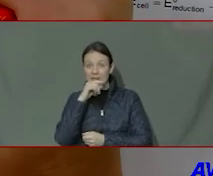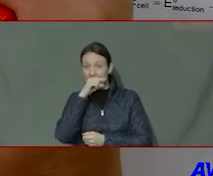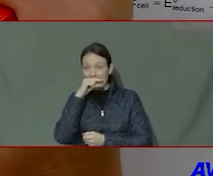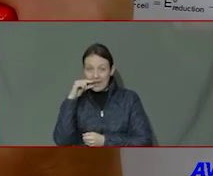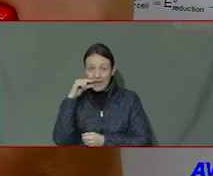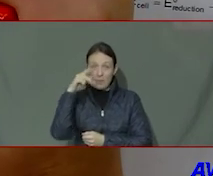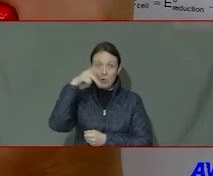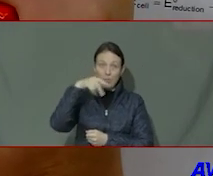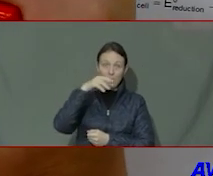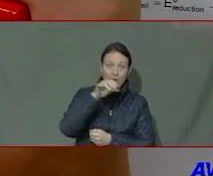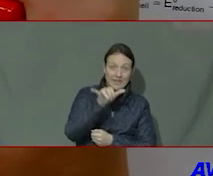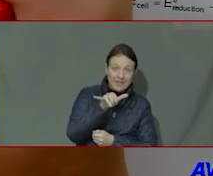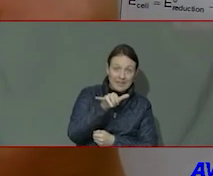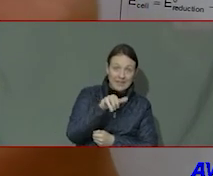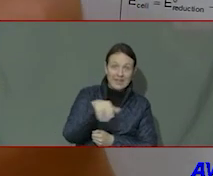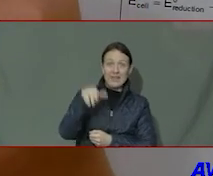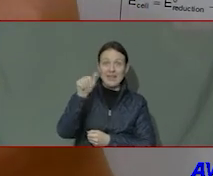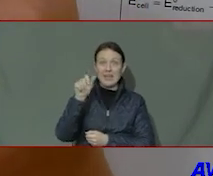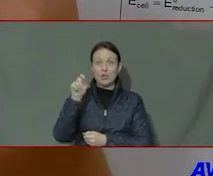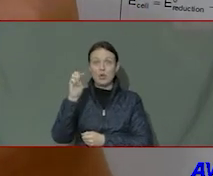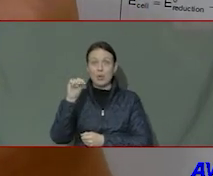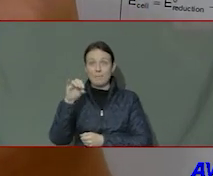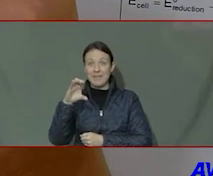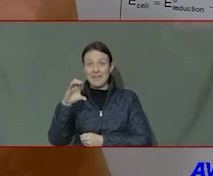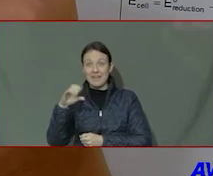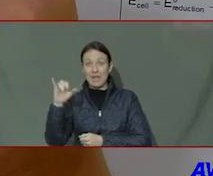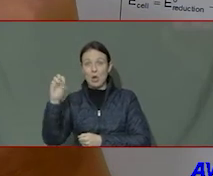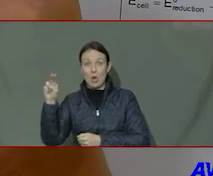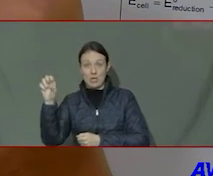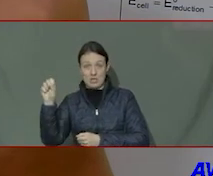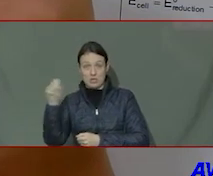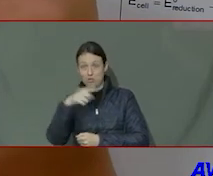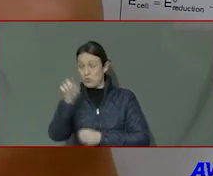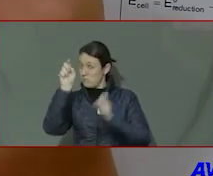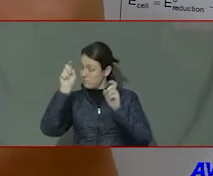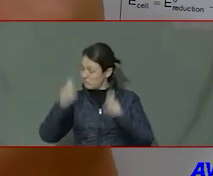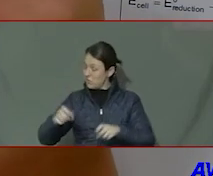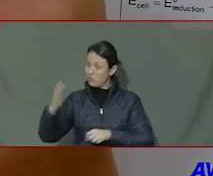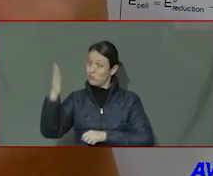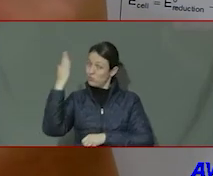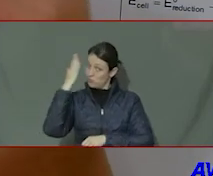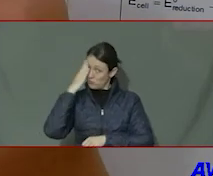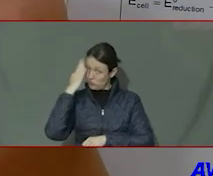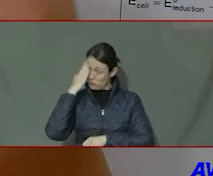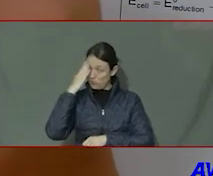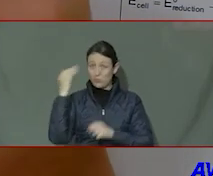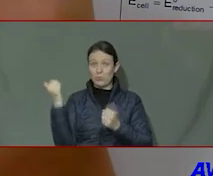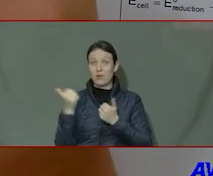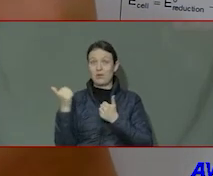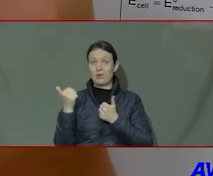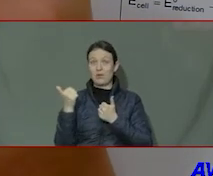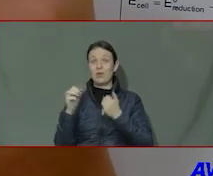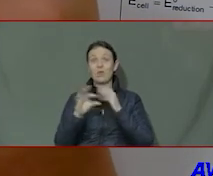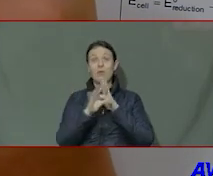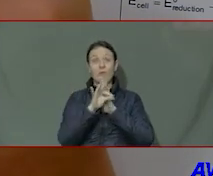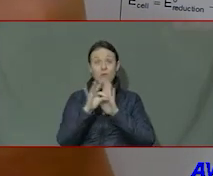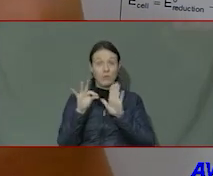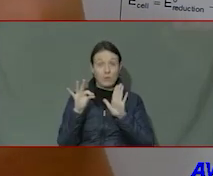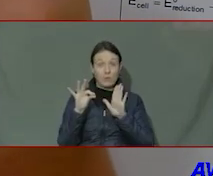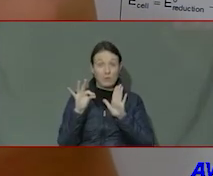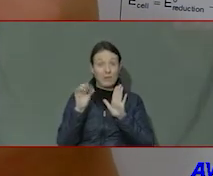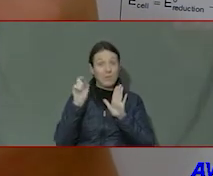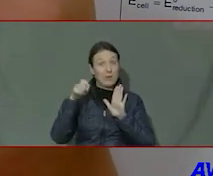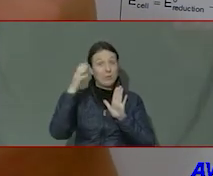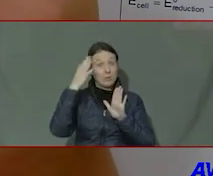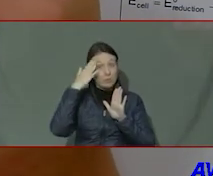polyatomic ion. You need to know your polyatomic ions, the formula, as well